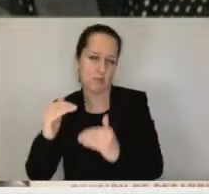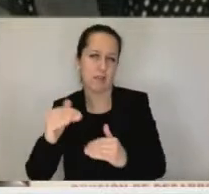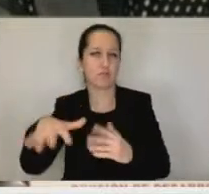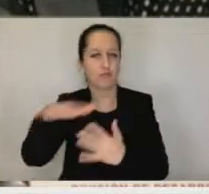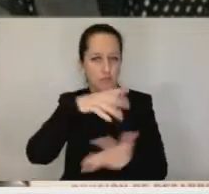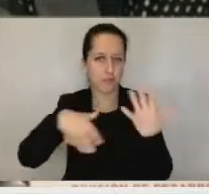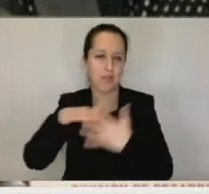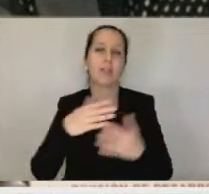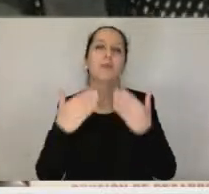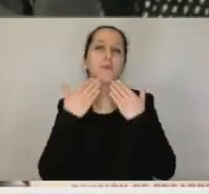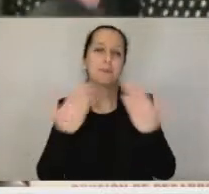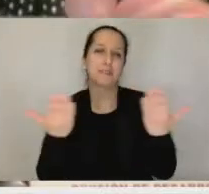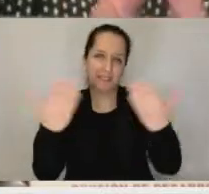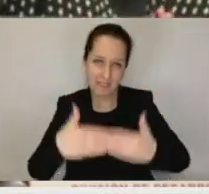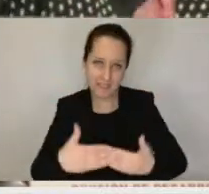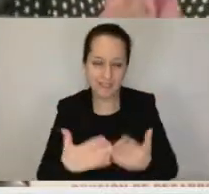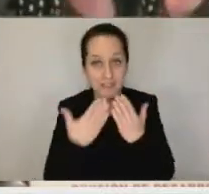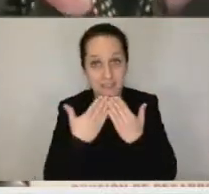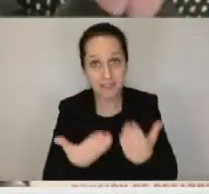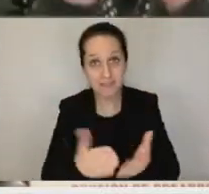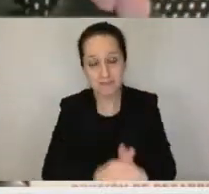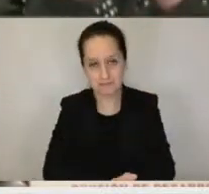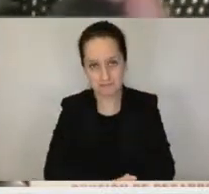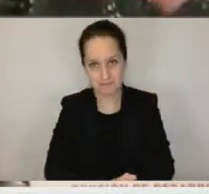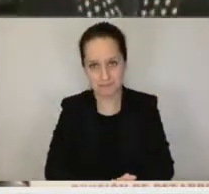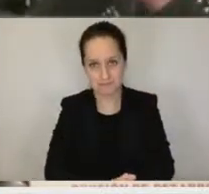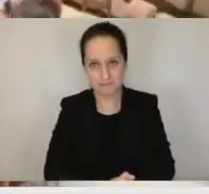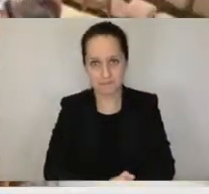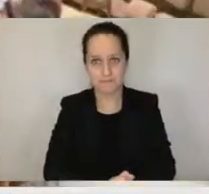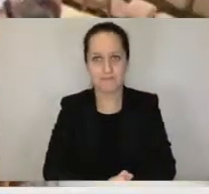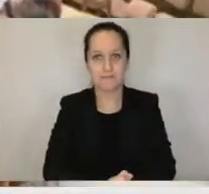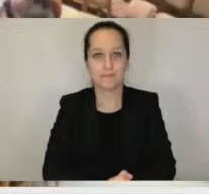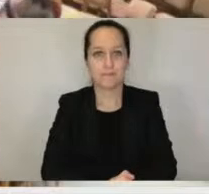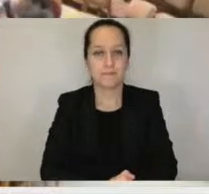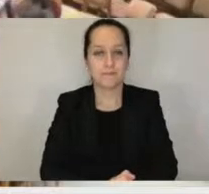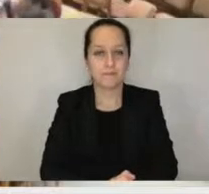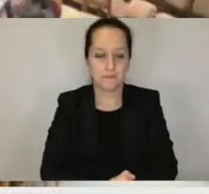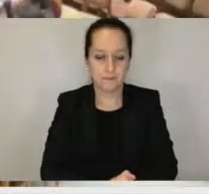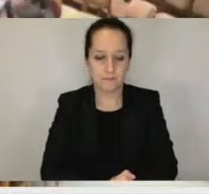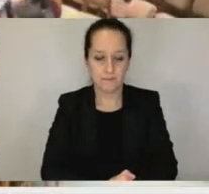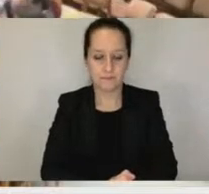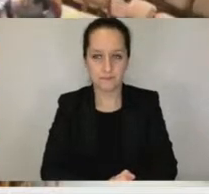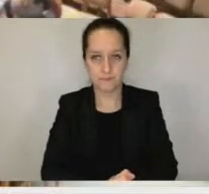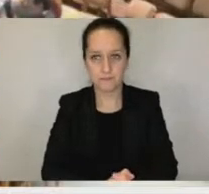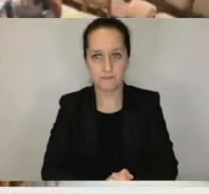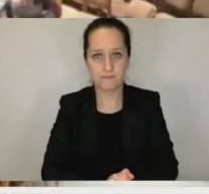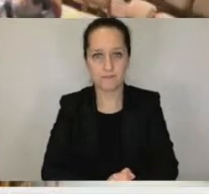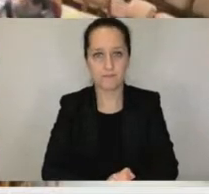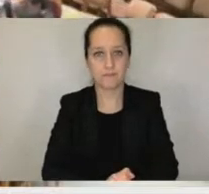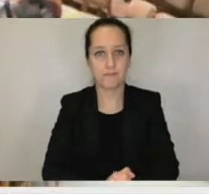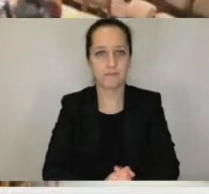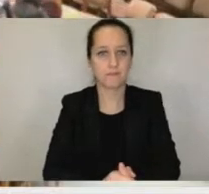keynote presentation, conceptual debates and challenges for measuring social inequality.